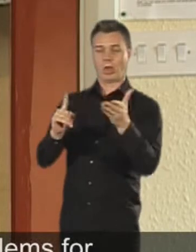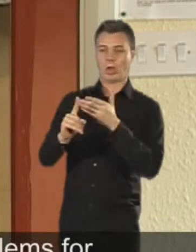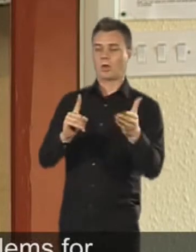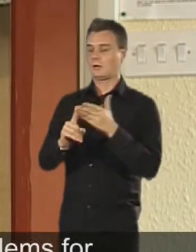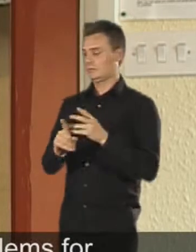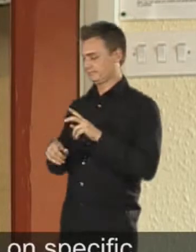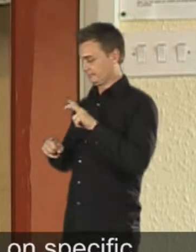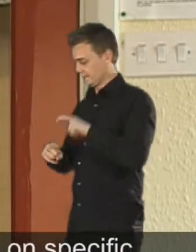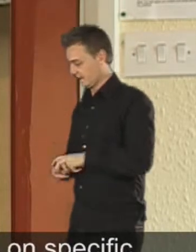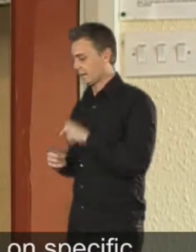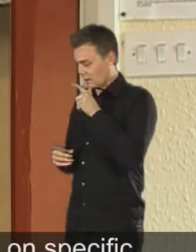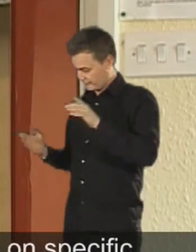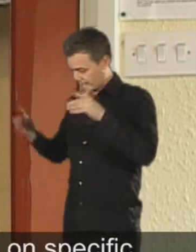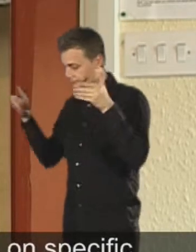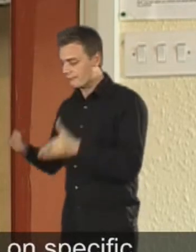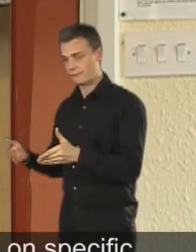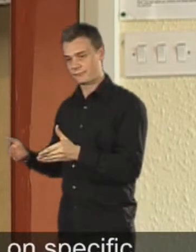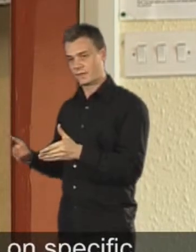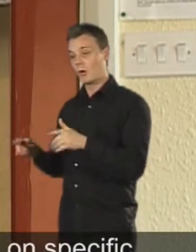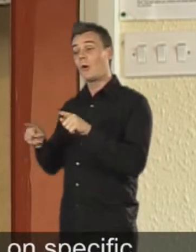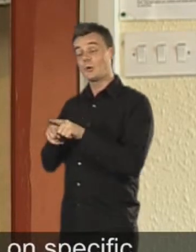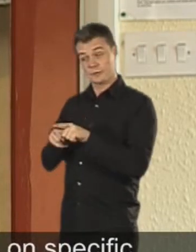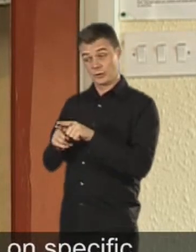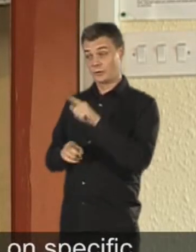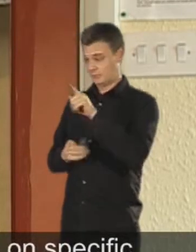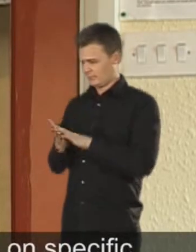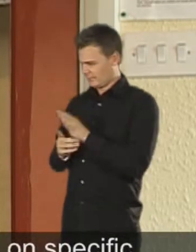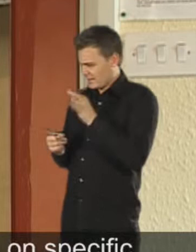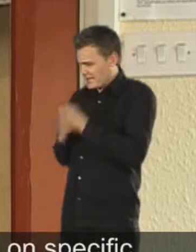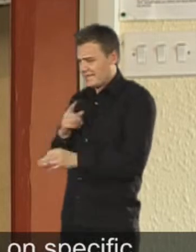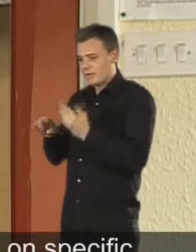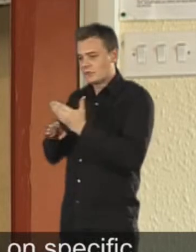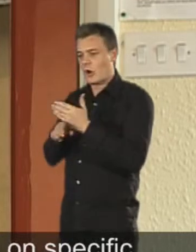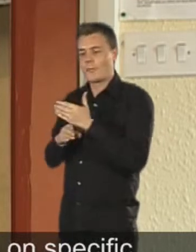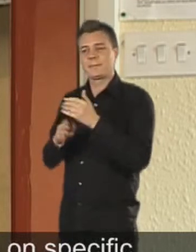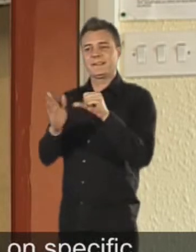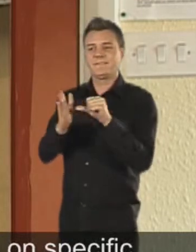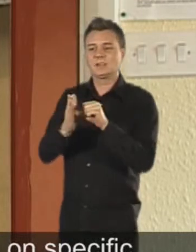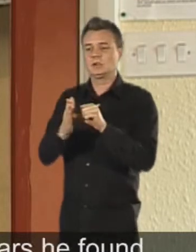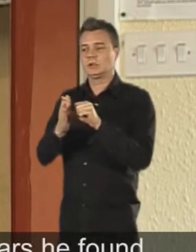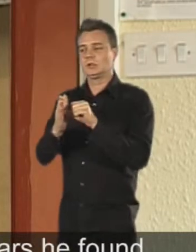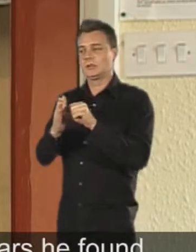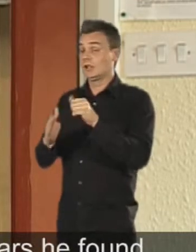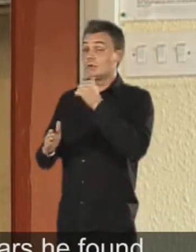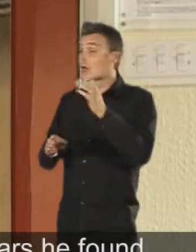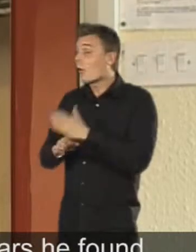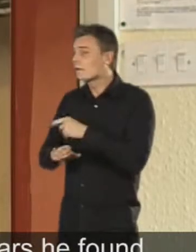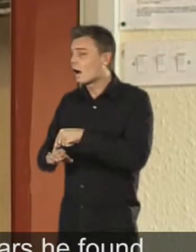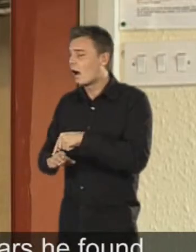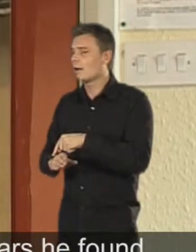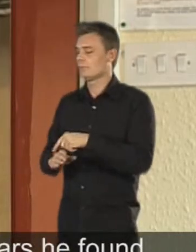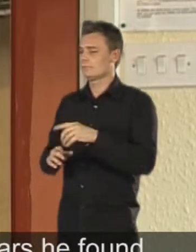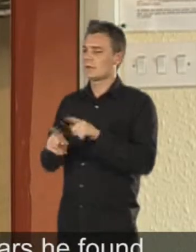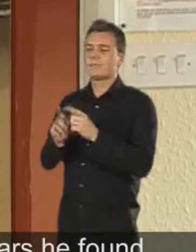on the distractibility and also meant that he could focus on specific tasks he found difficult. It wasn't used all of the time, but